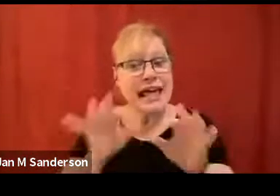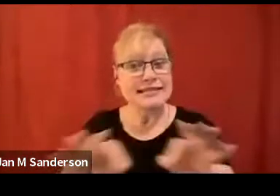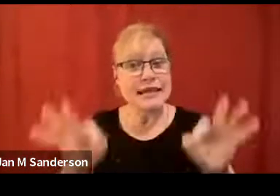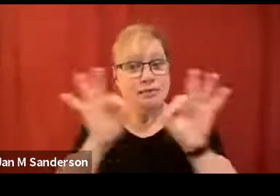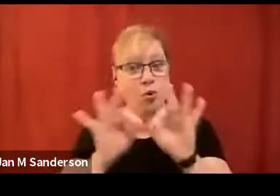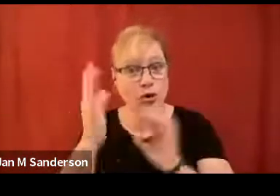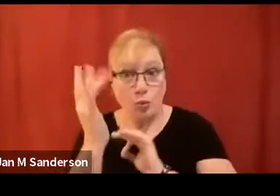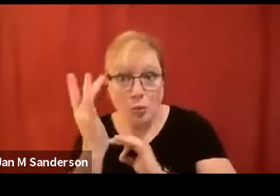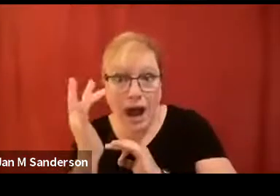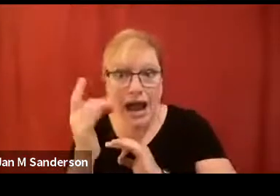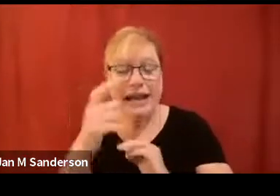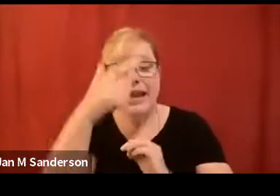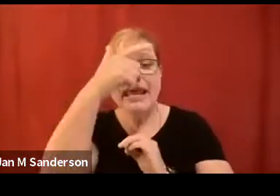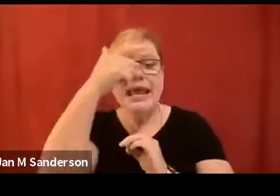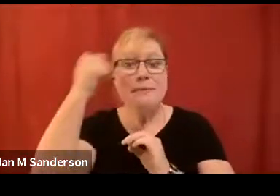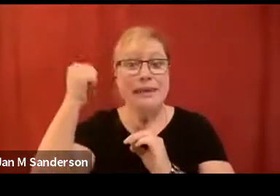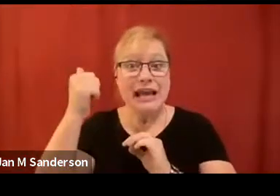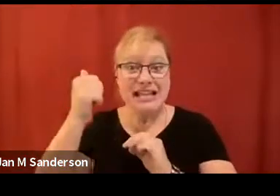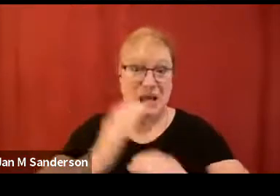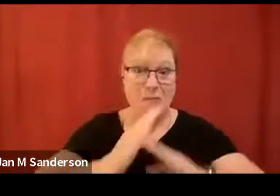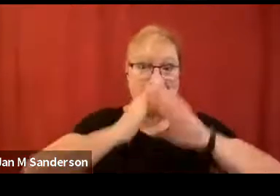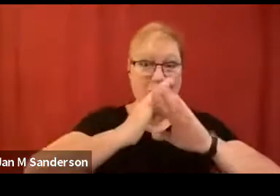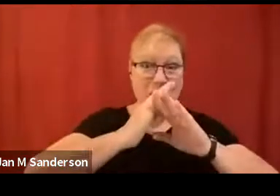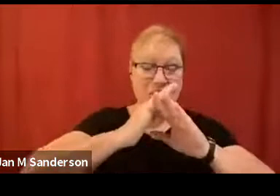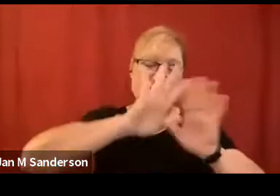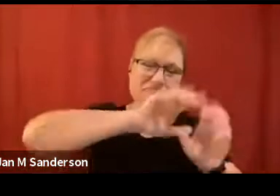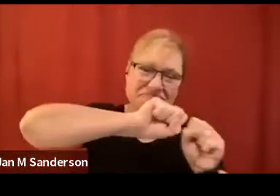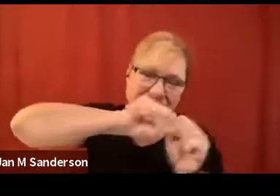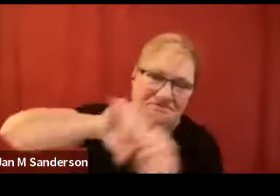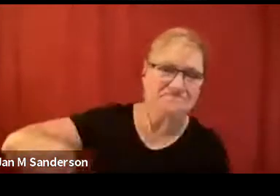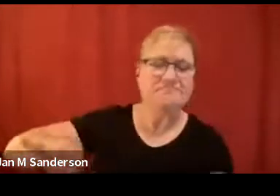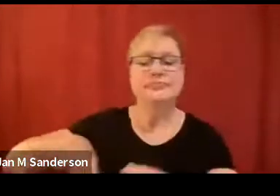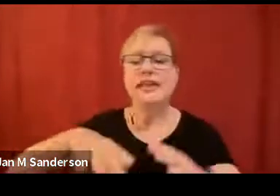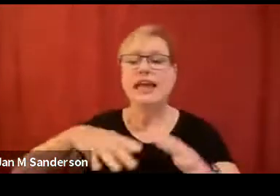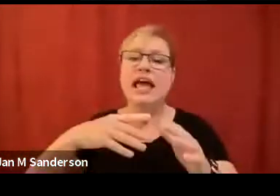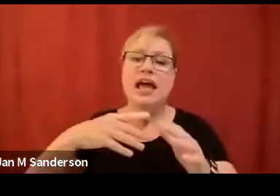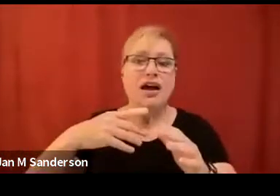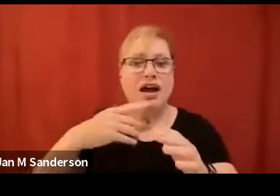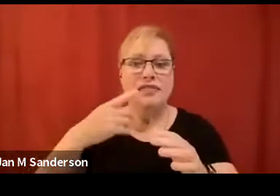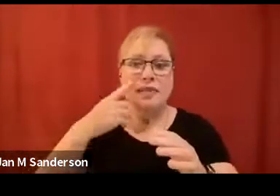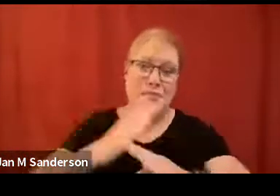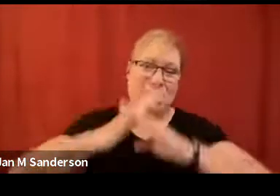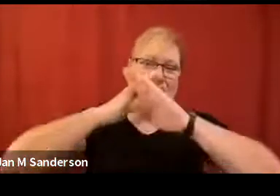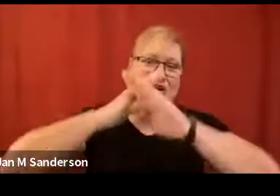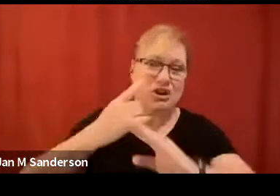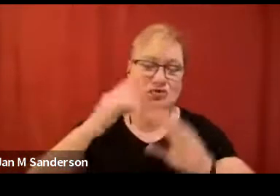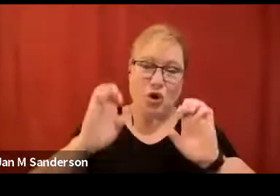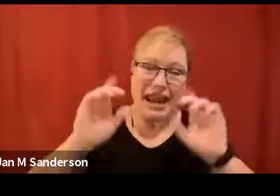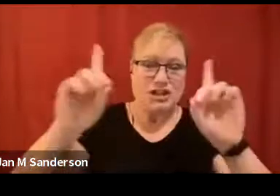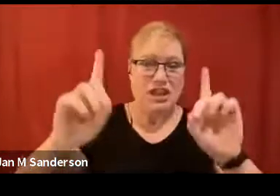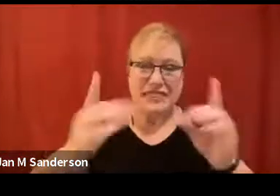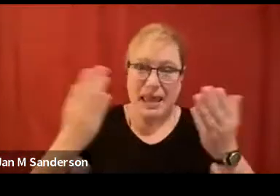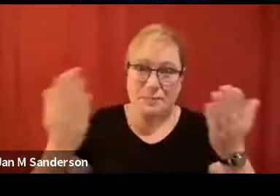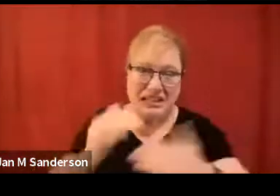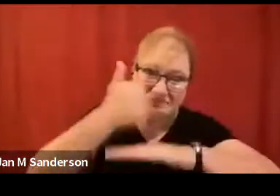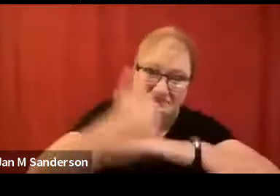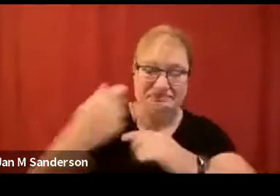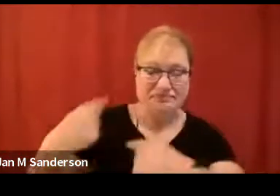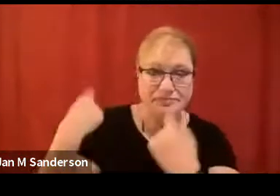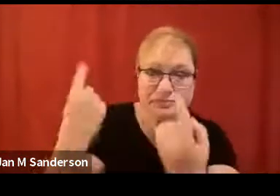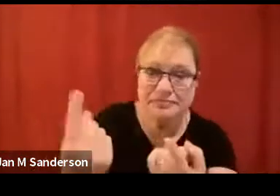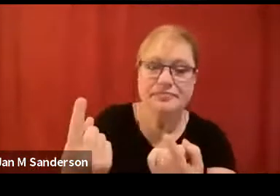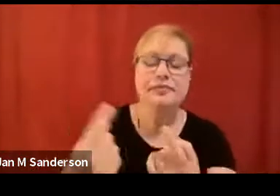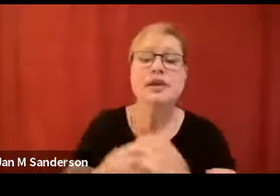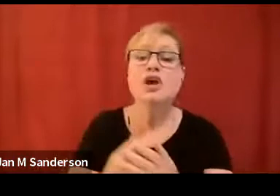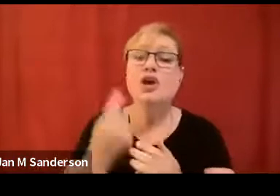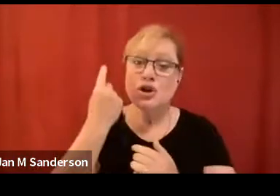it will remove barriers to education and access that have persisted for many, many years. And so